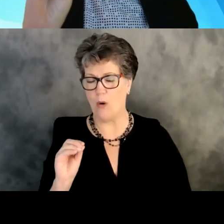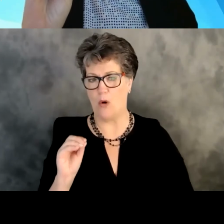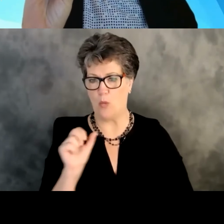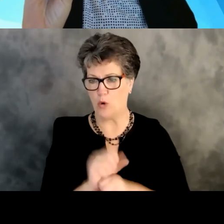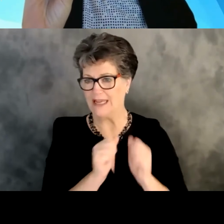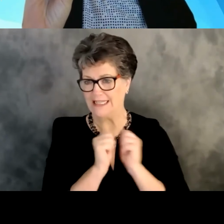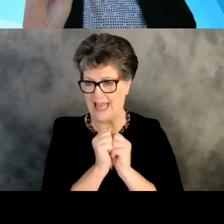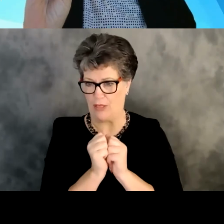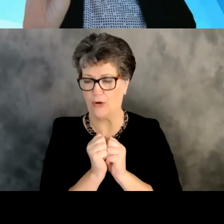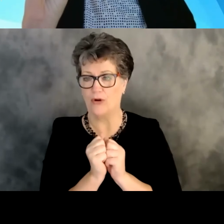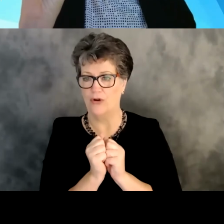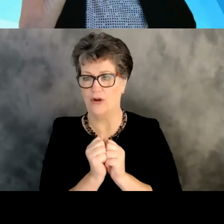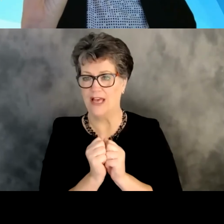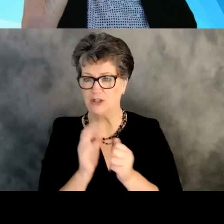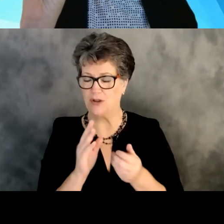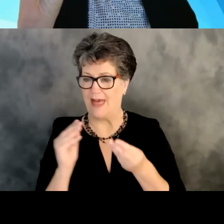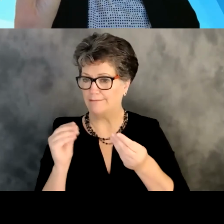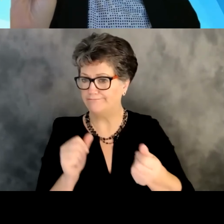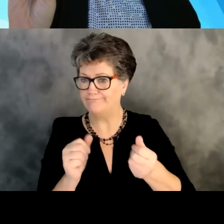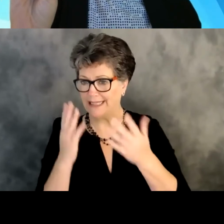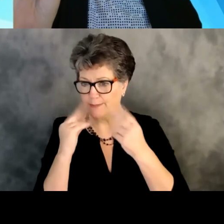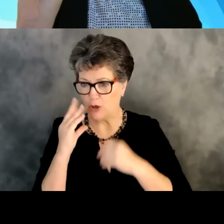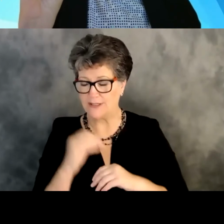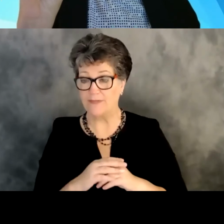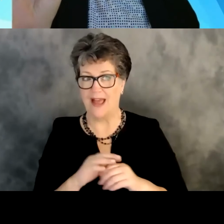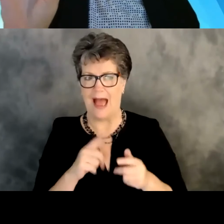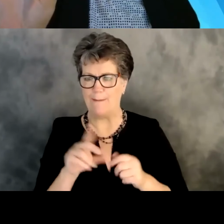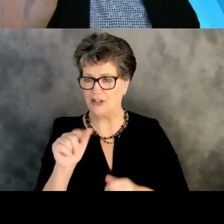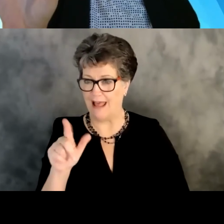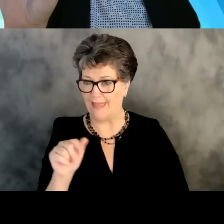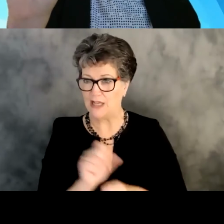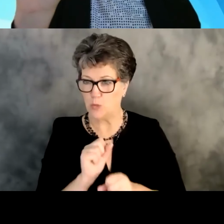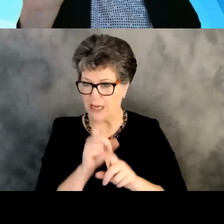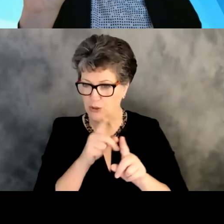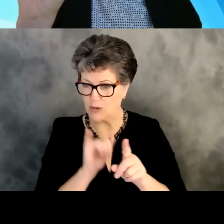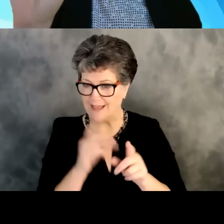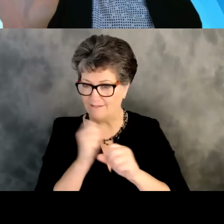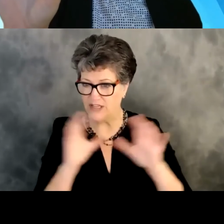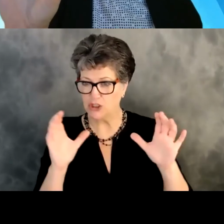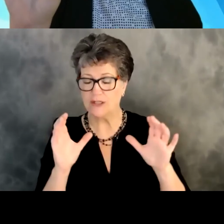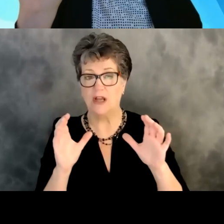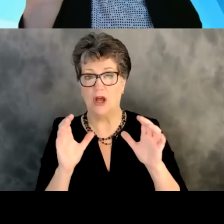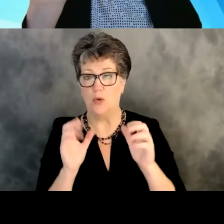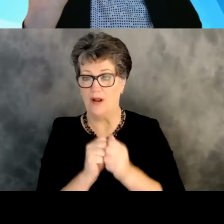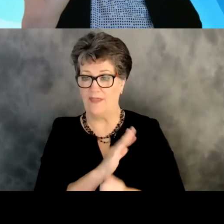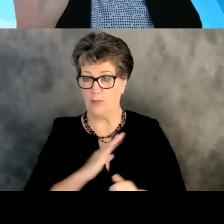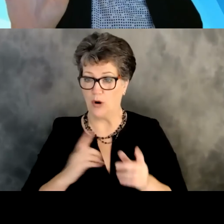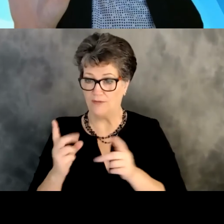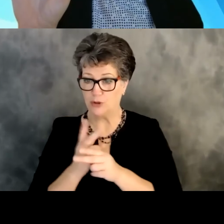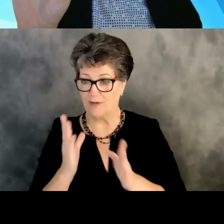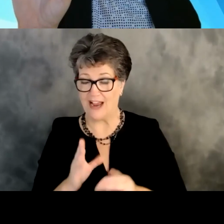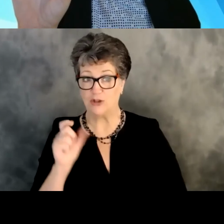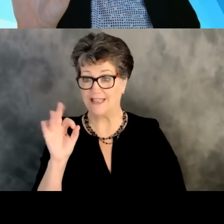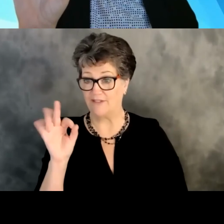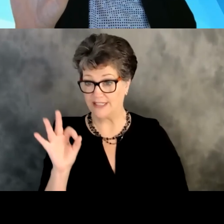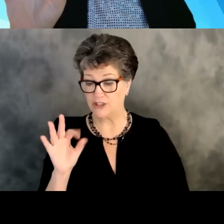to provide that seamless experience. I've mentioned Los Angeles is working towards that vision with their board of supervisors. San